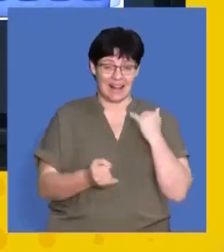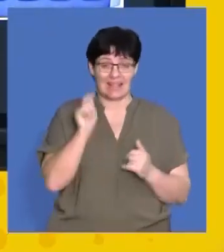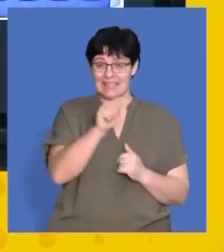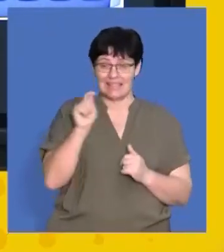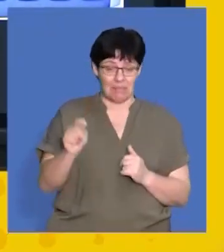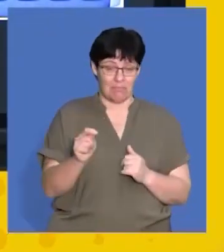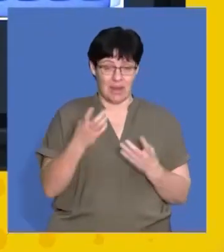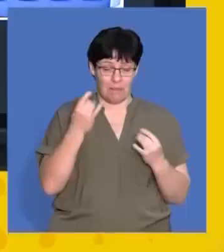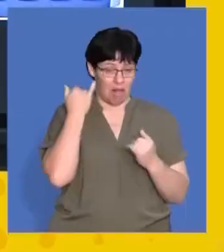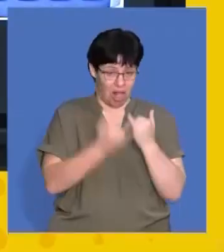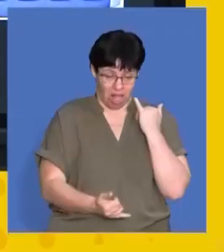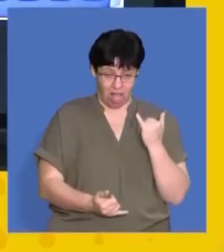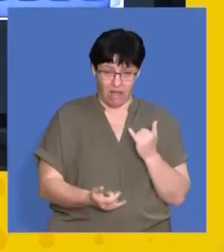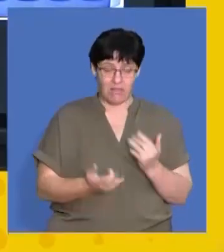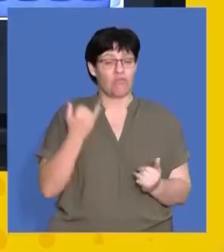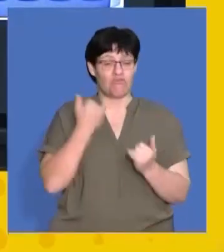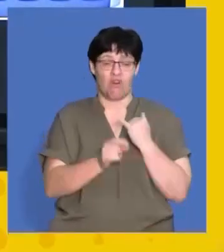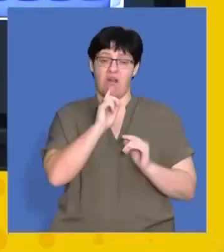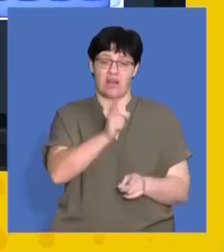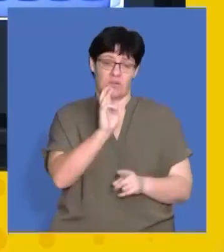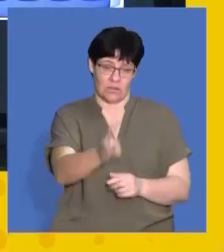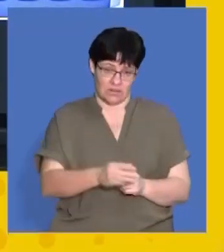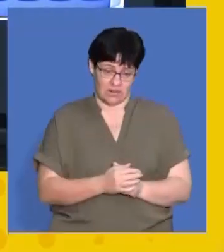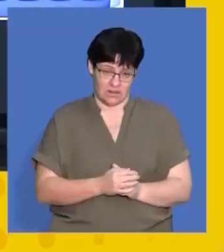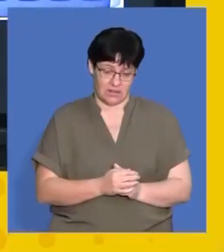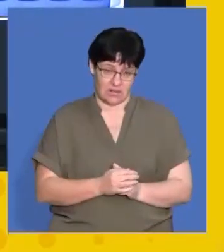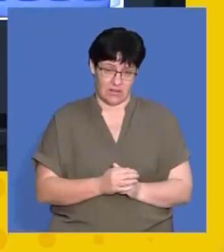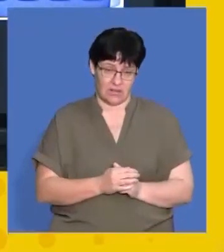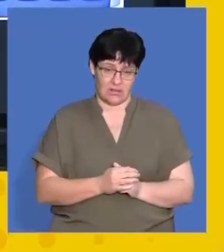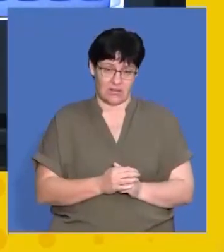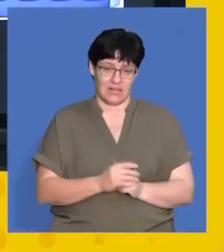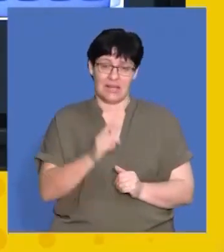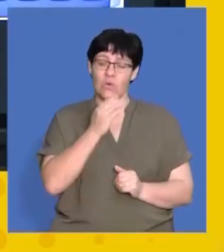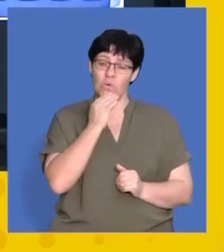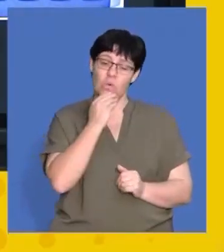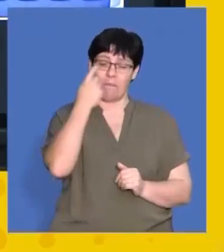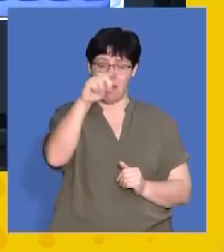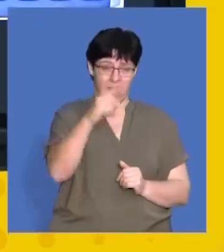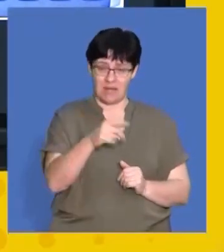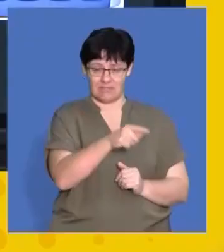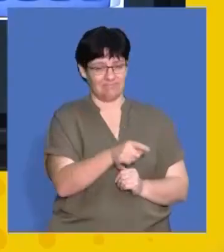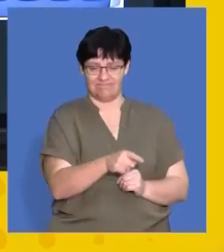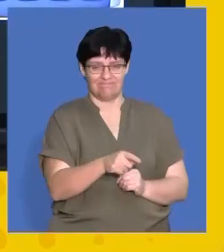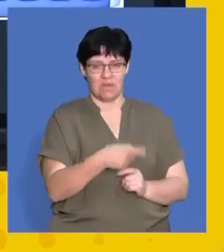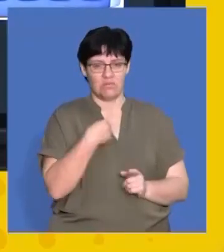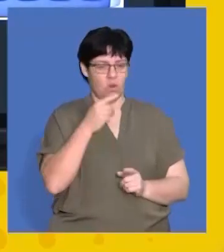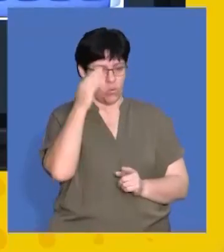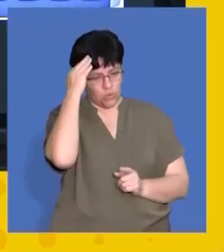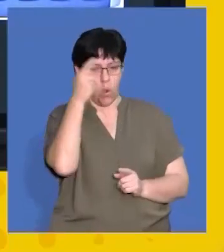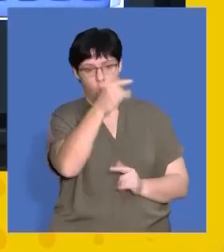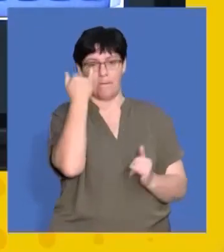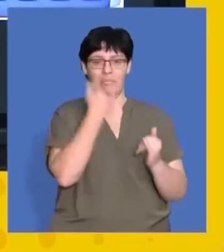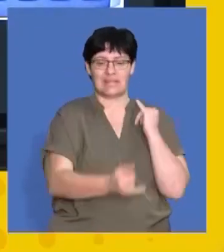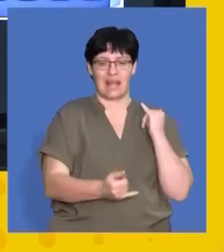in a number, and then you're going to get the wrong answer. The teacher who's marking, your examiner, is not going to know that you've just